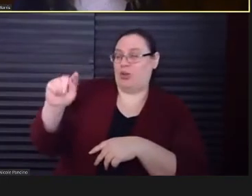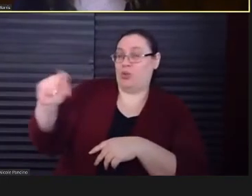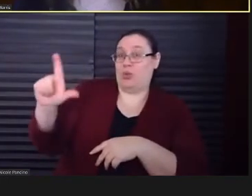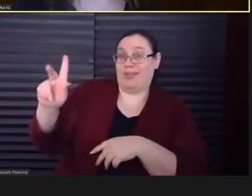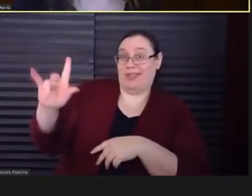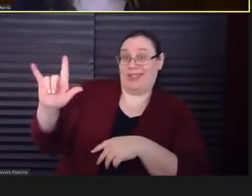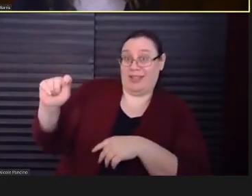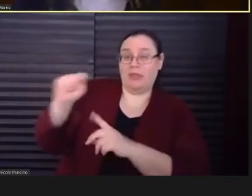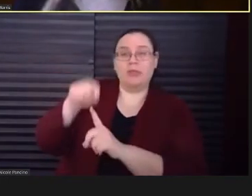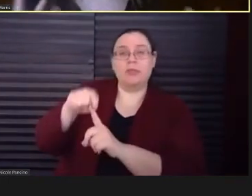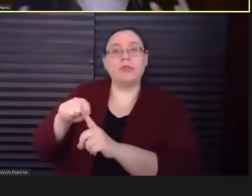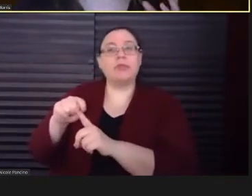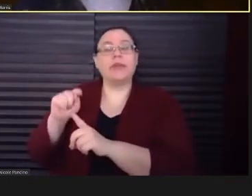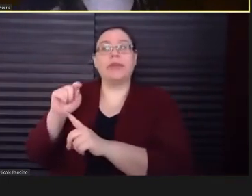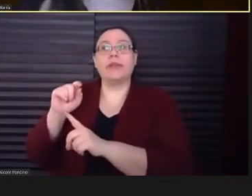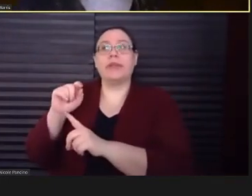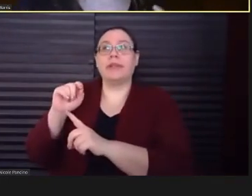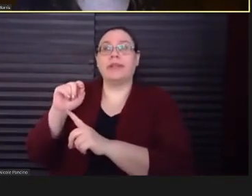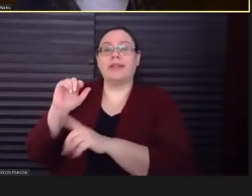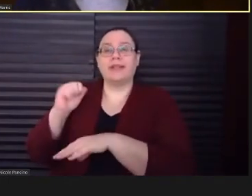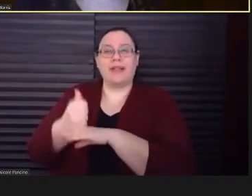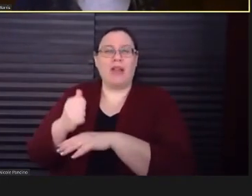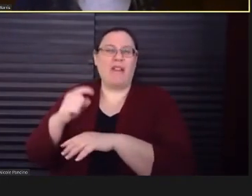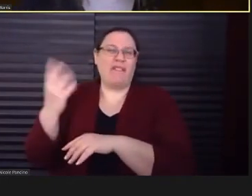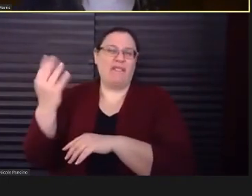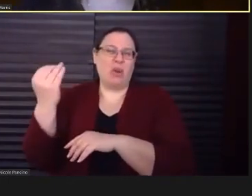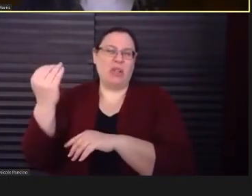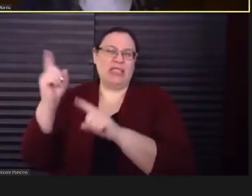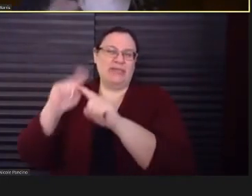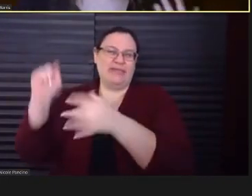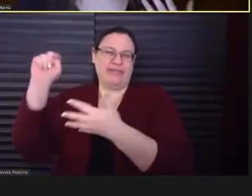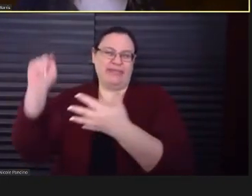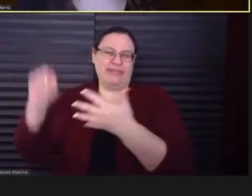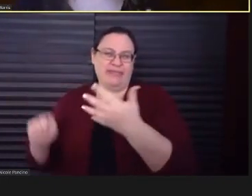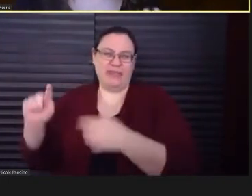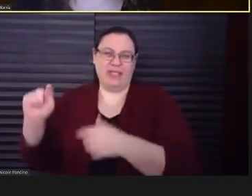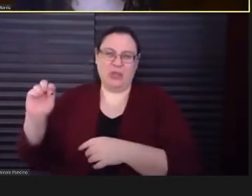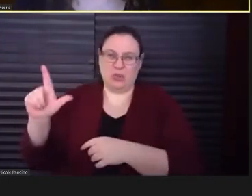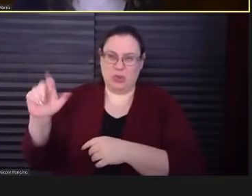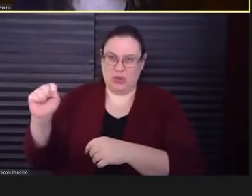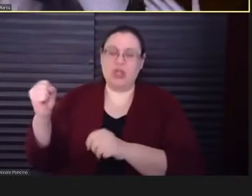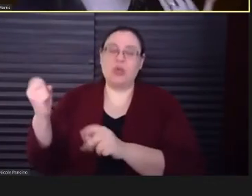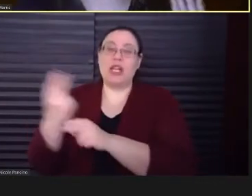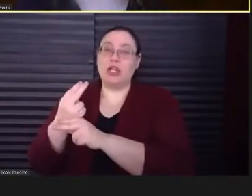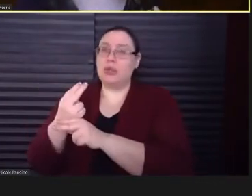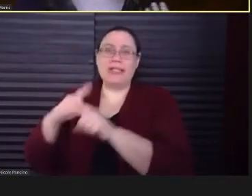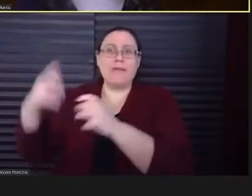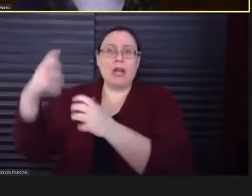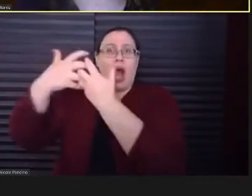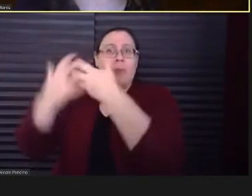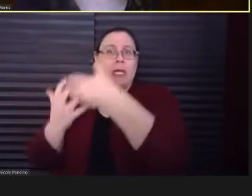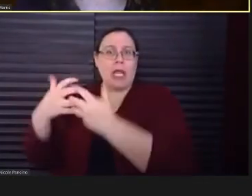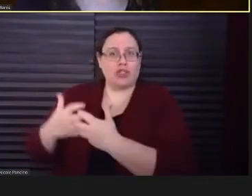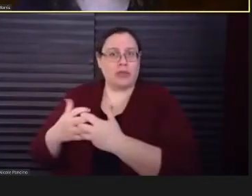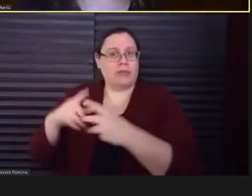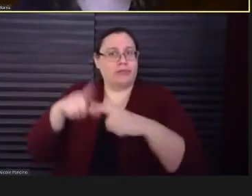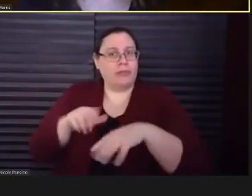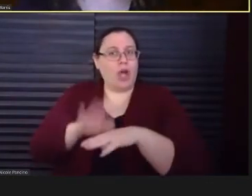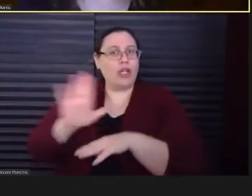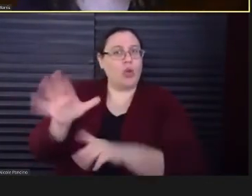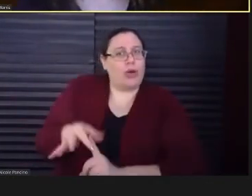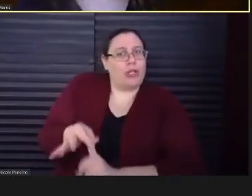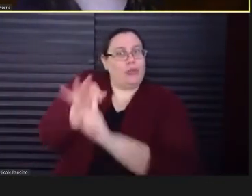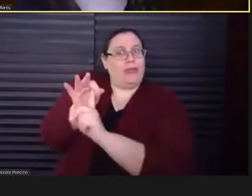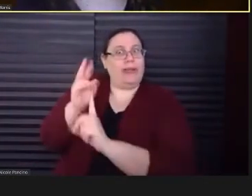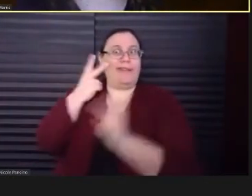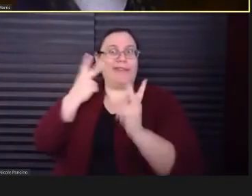a set of 14 different tools that can be used in combinations depending on someone's unique visual